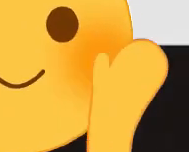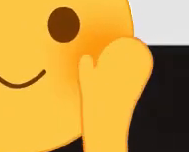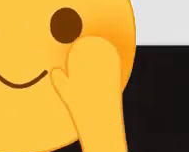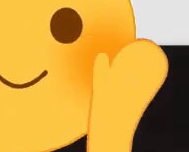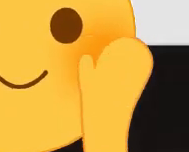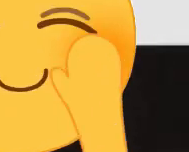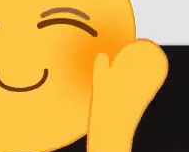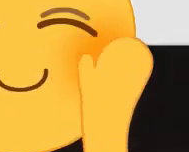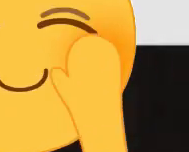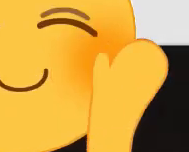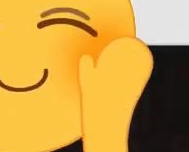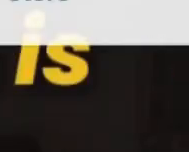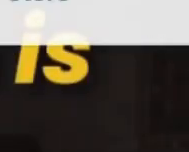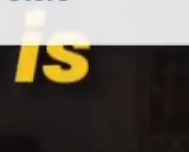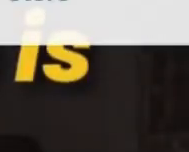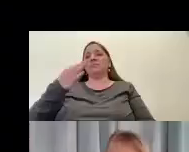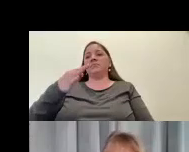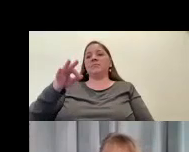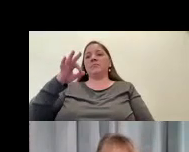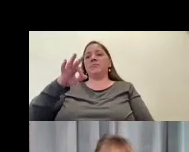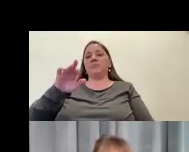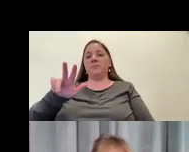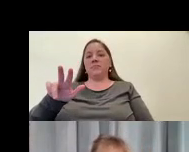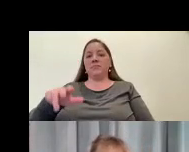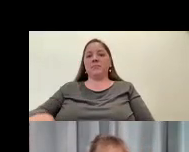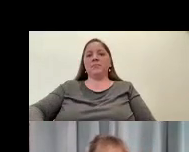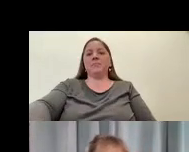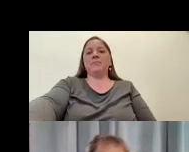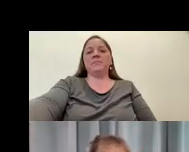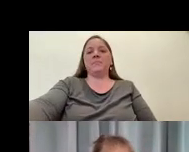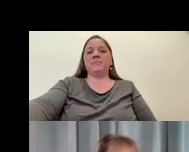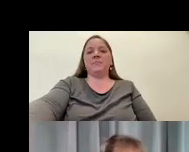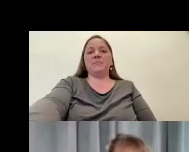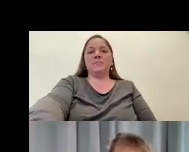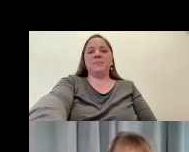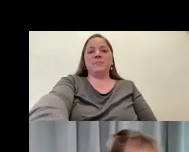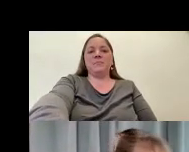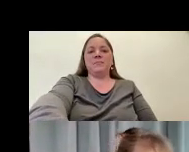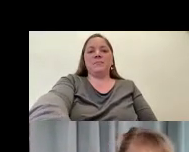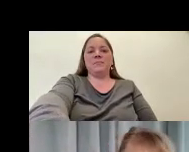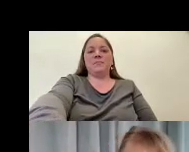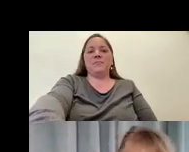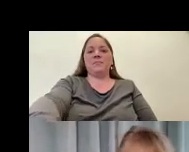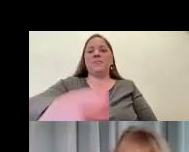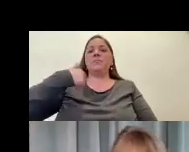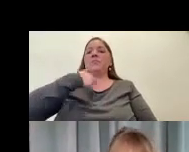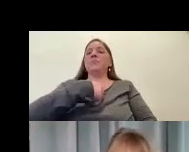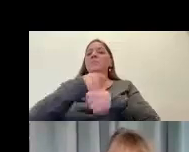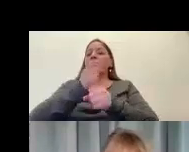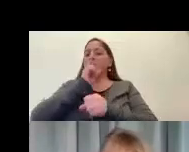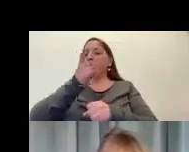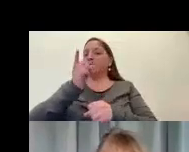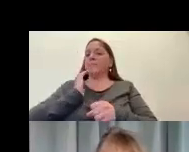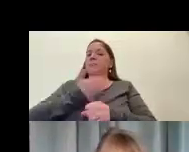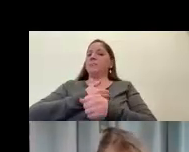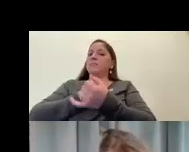Yvette. Thank you. So the mission statement of Independent Living Partnership is to ensure the independence